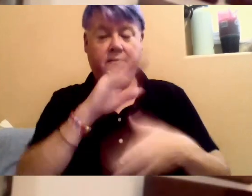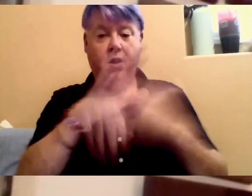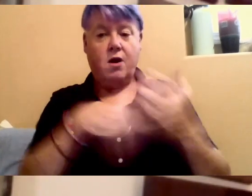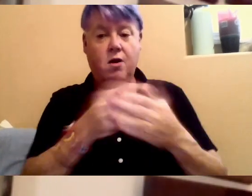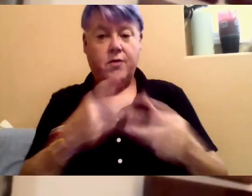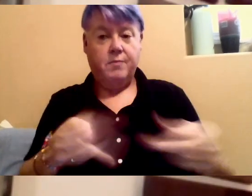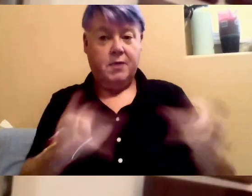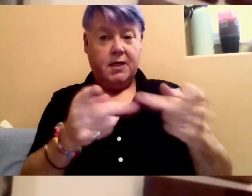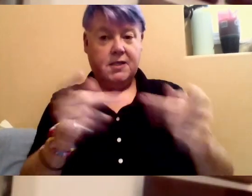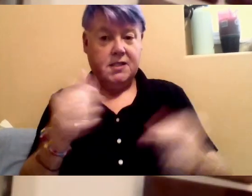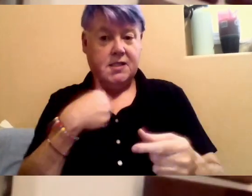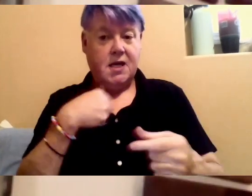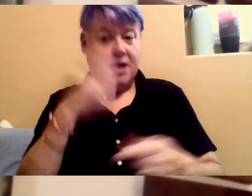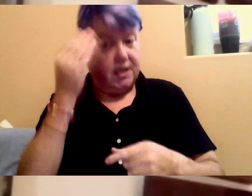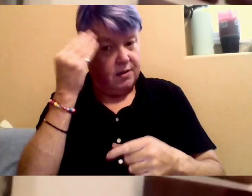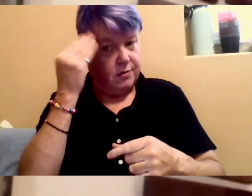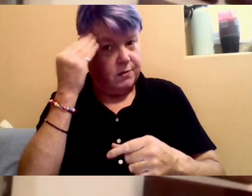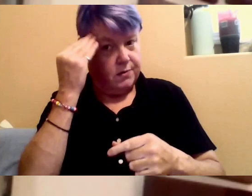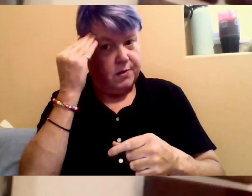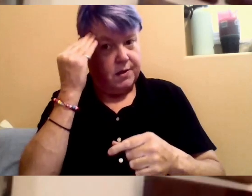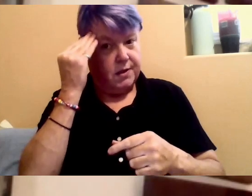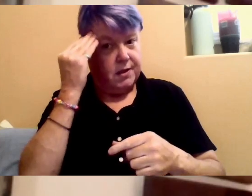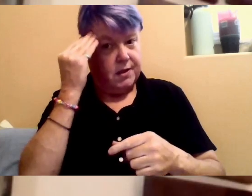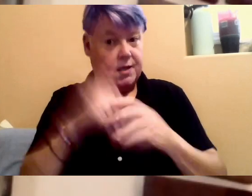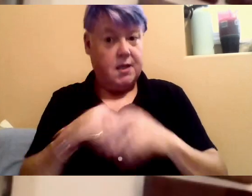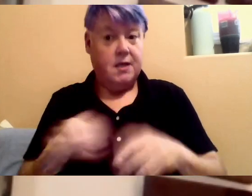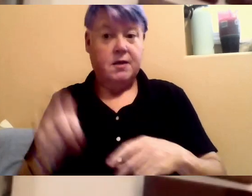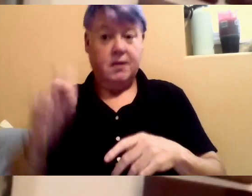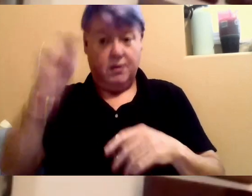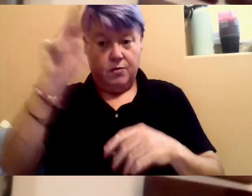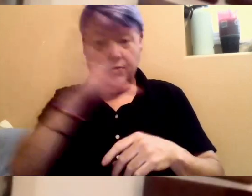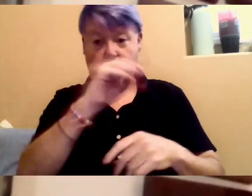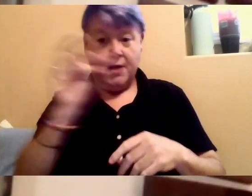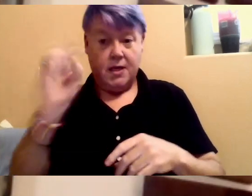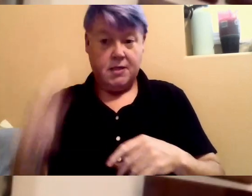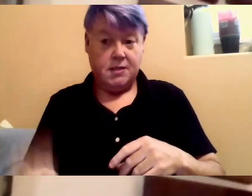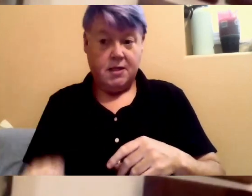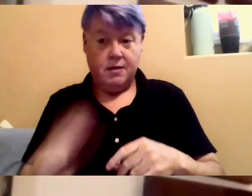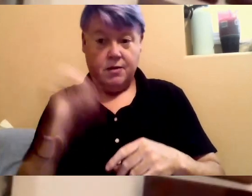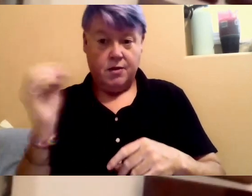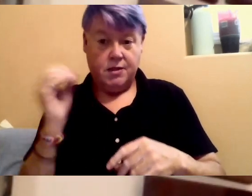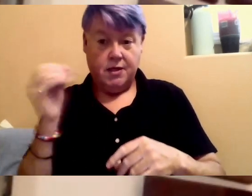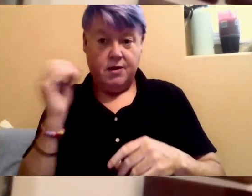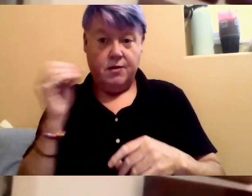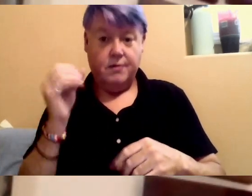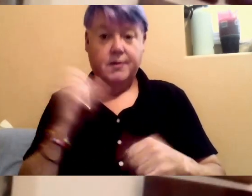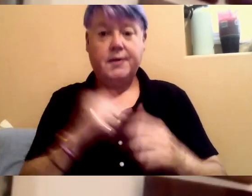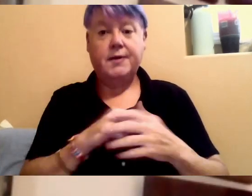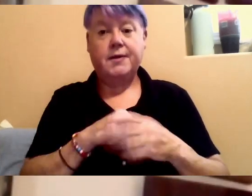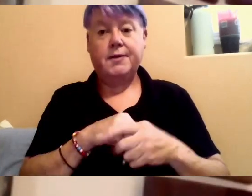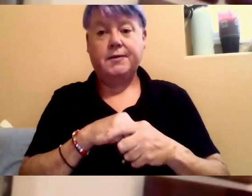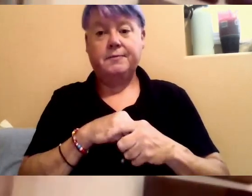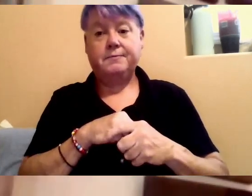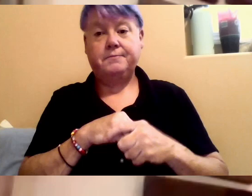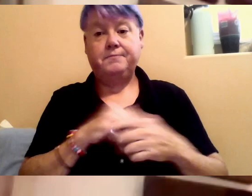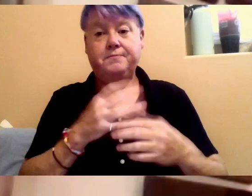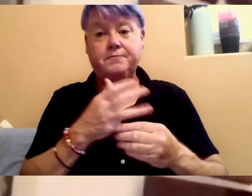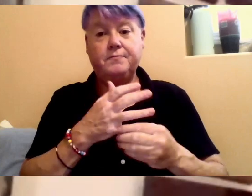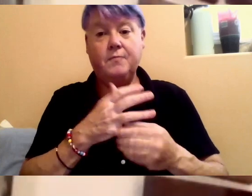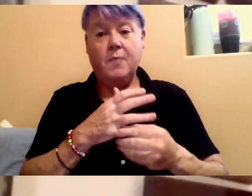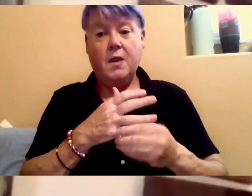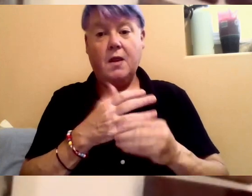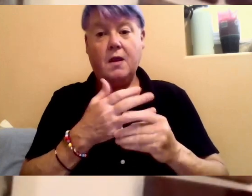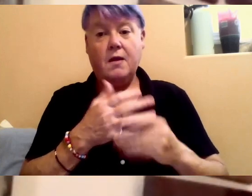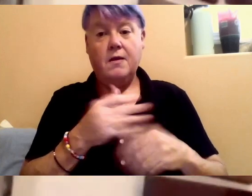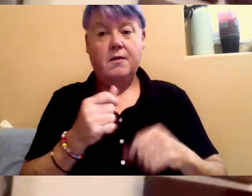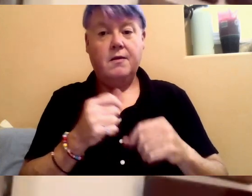know in the north and also in southern Ontario, in the little farming community I grew up in. I shipped it